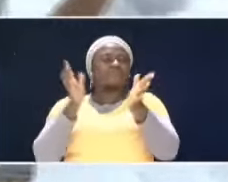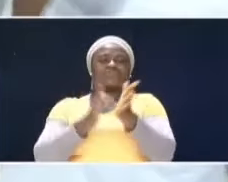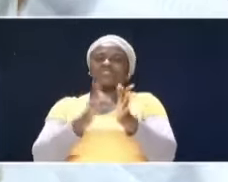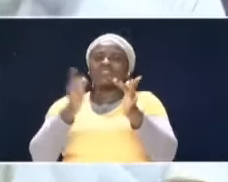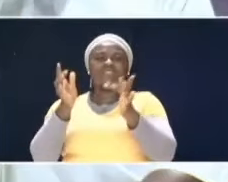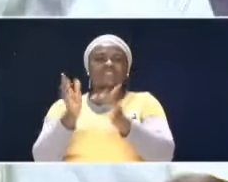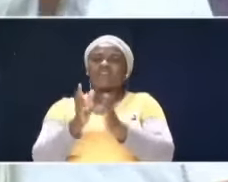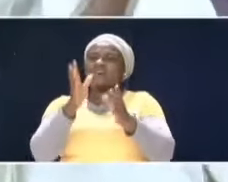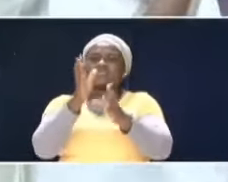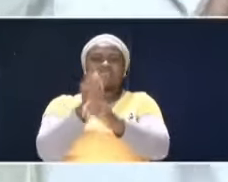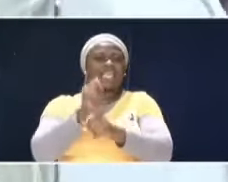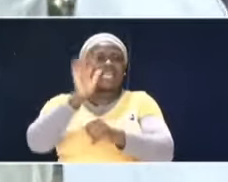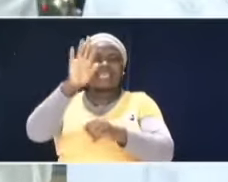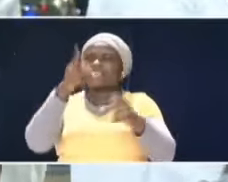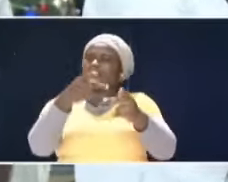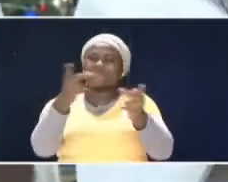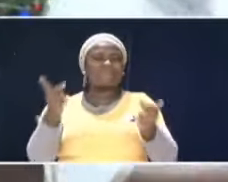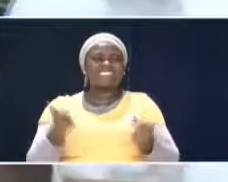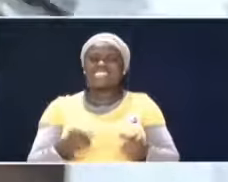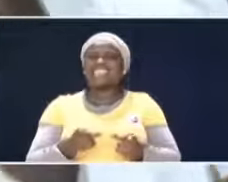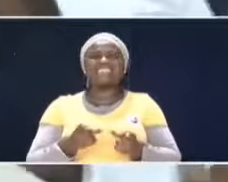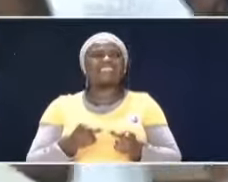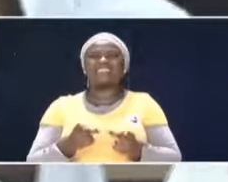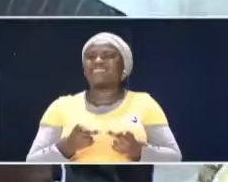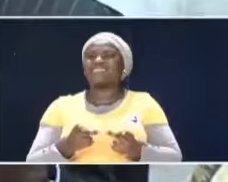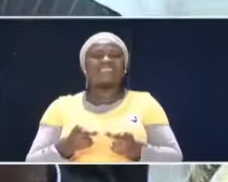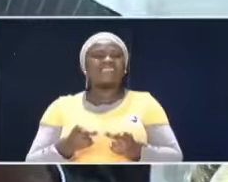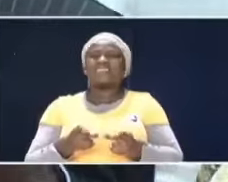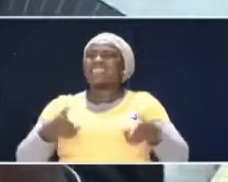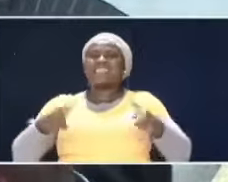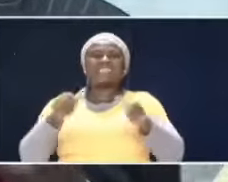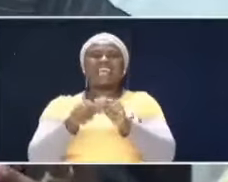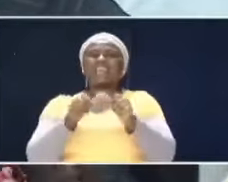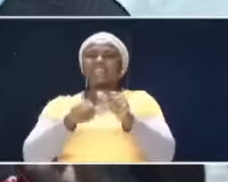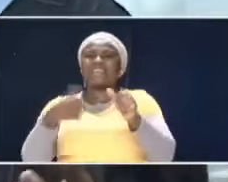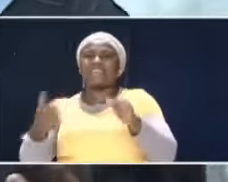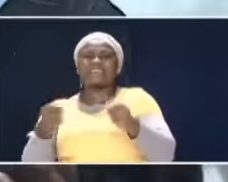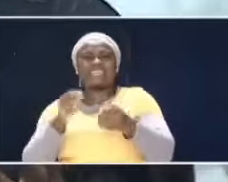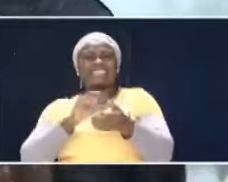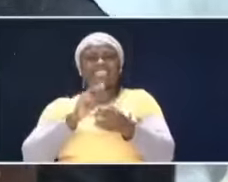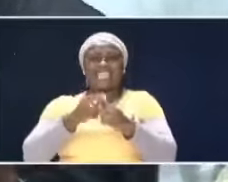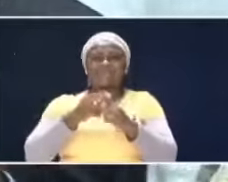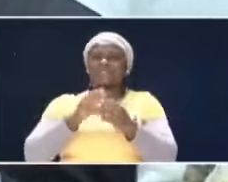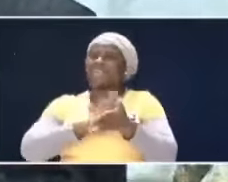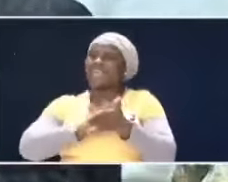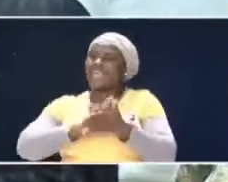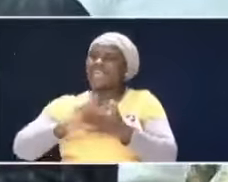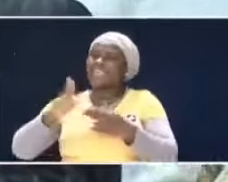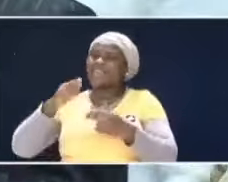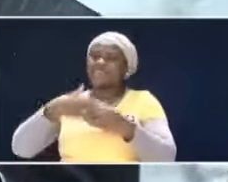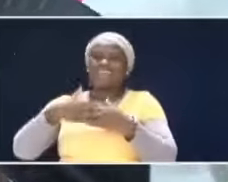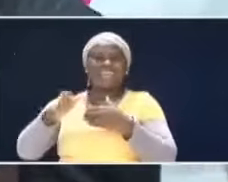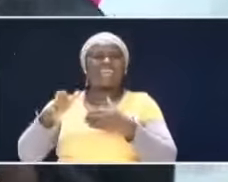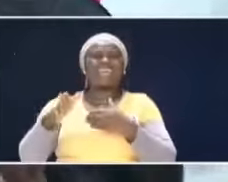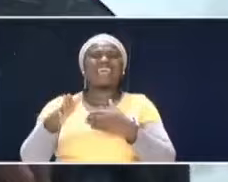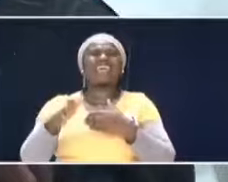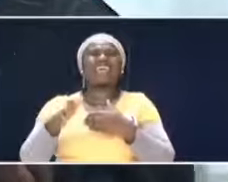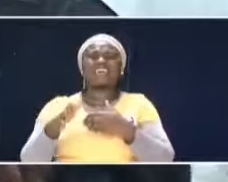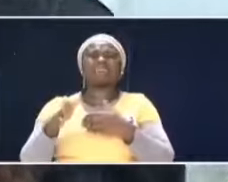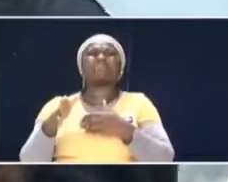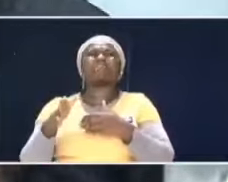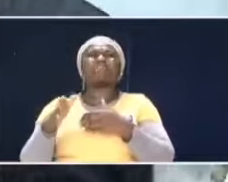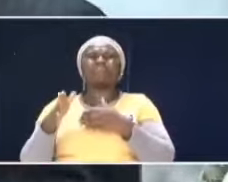Erobalasta manakopaya nana sapaya. Let every other names fade away.